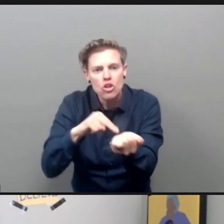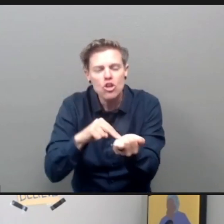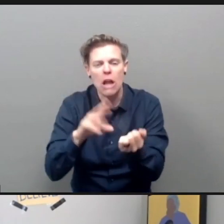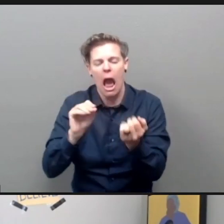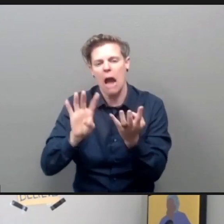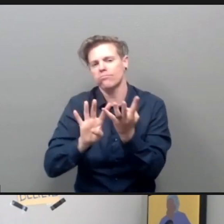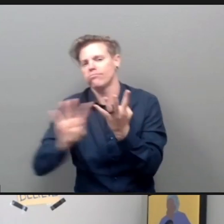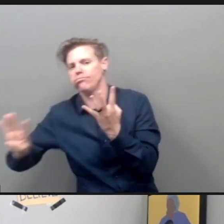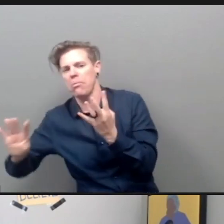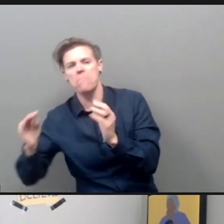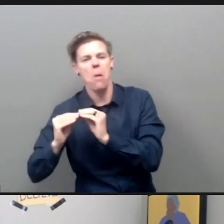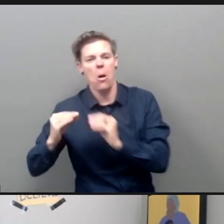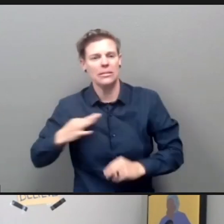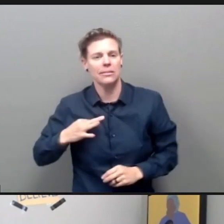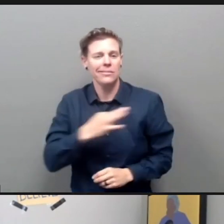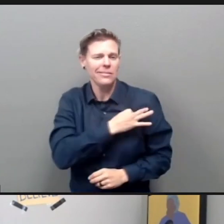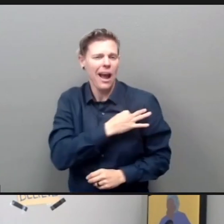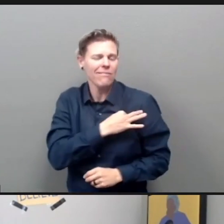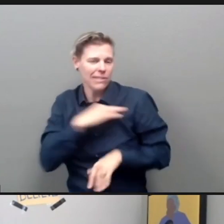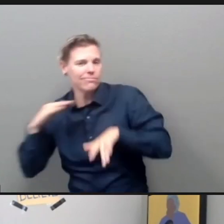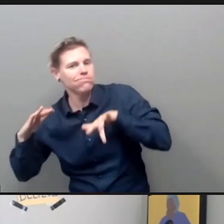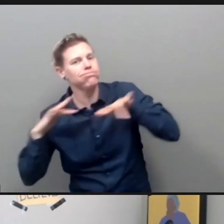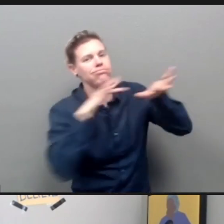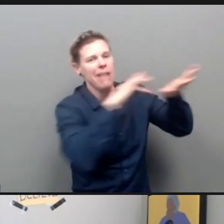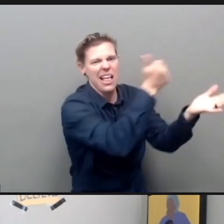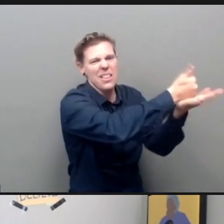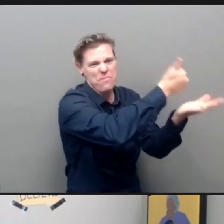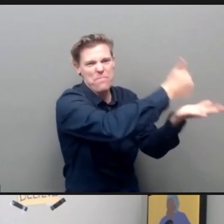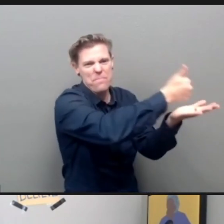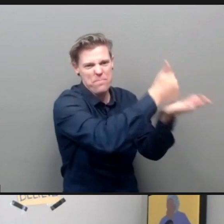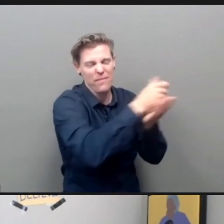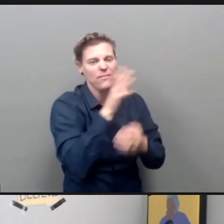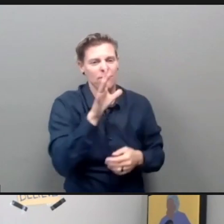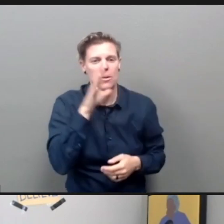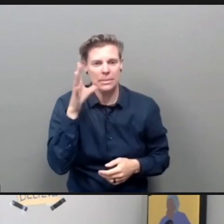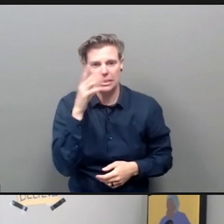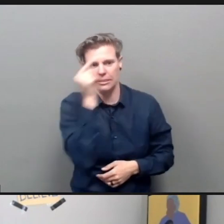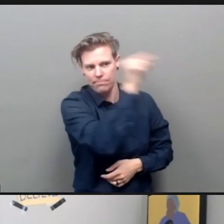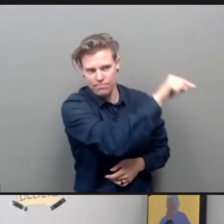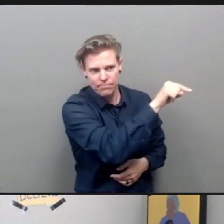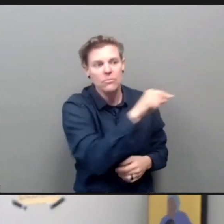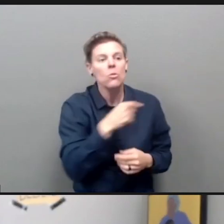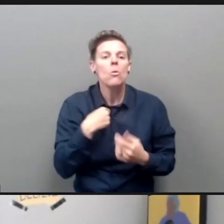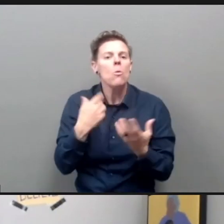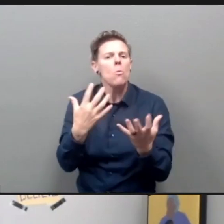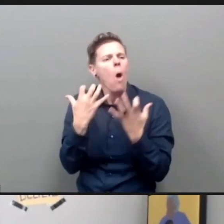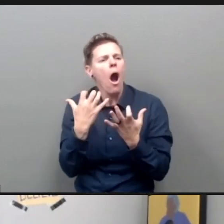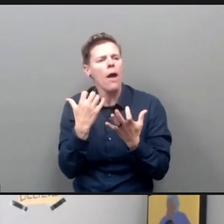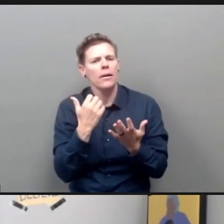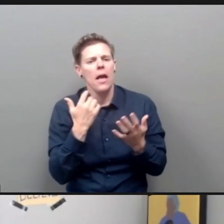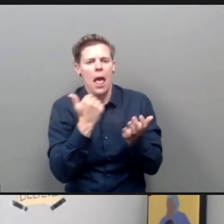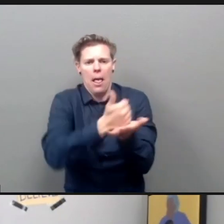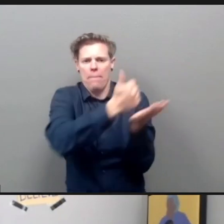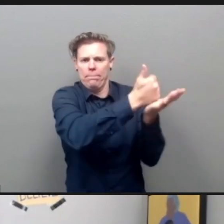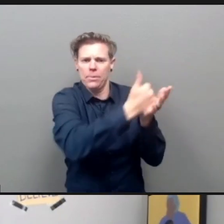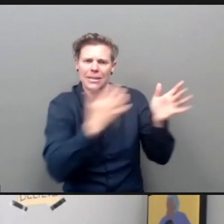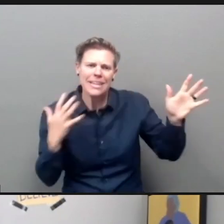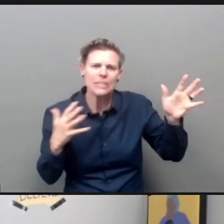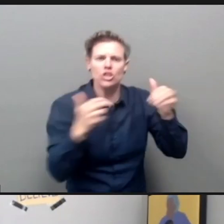the number of resources they have can at least catch up to the demand and to the